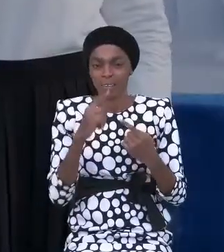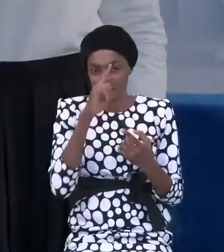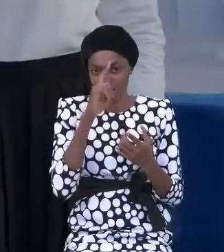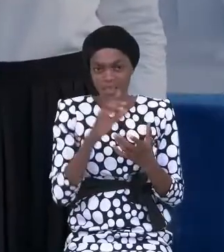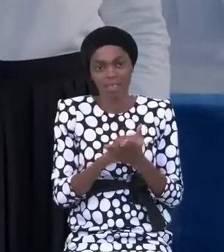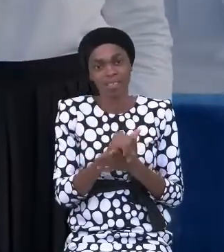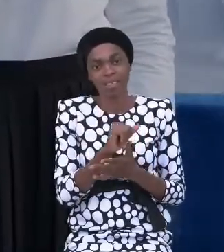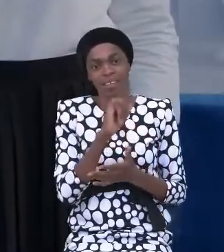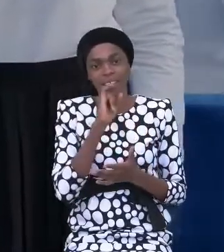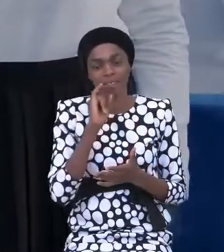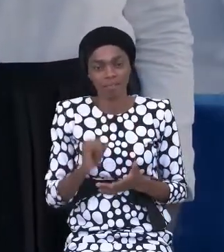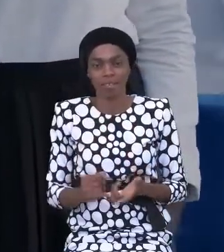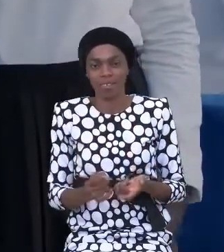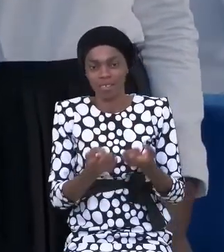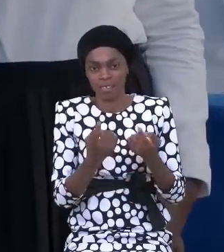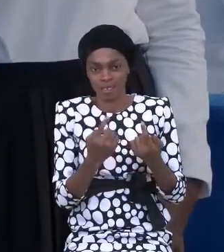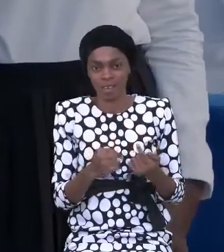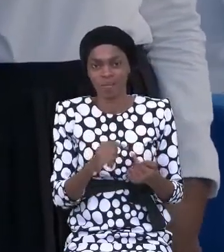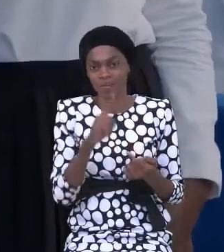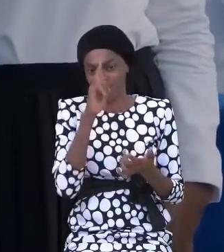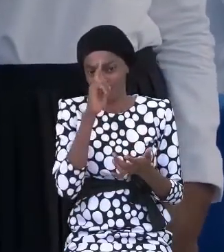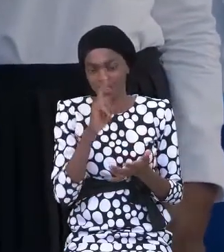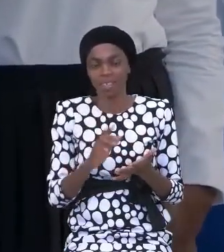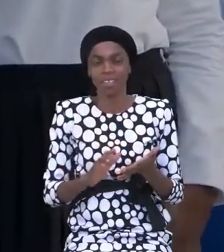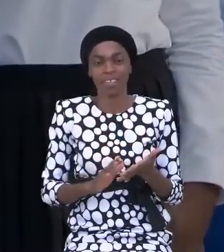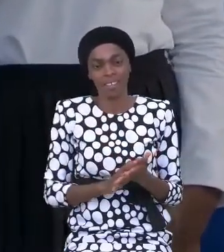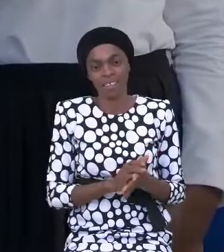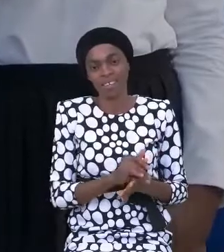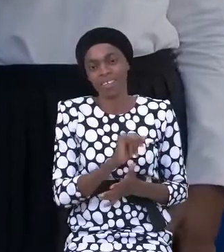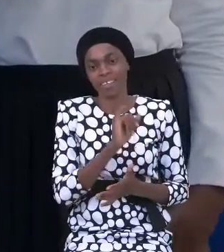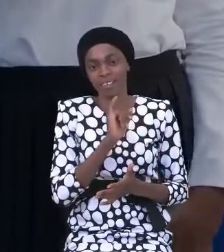Come believing. Come